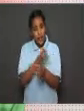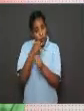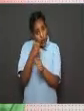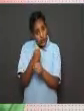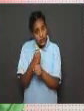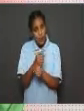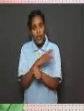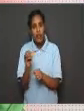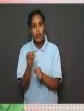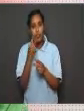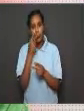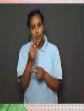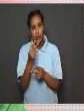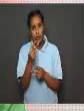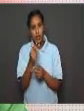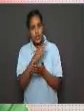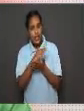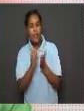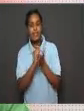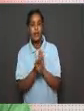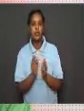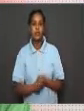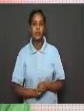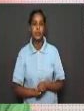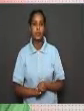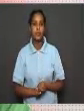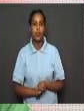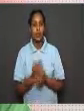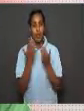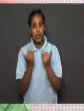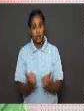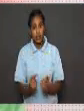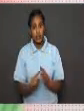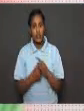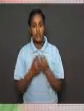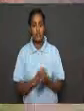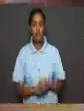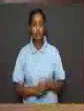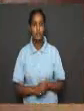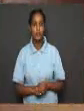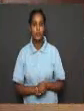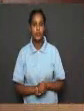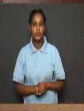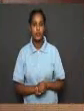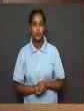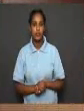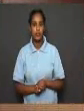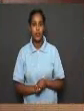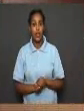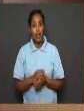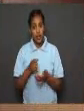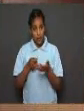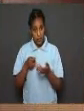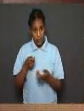works and look at some examples. Let us get started. A